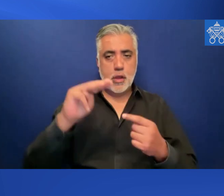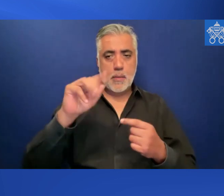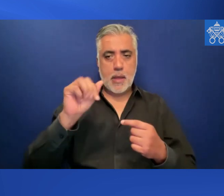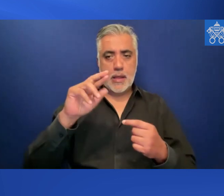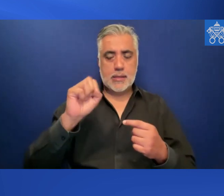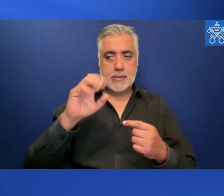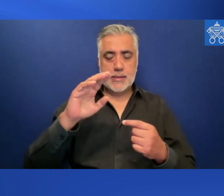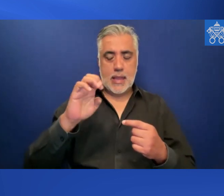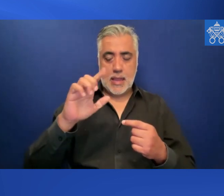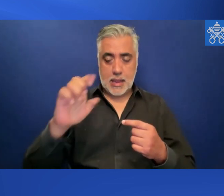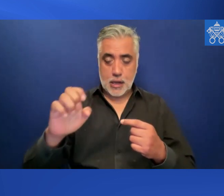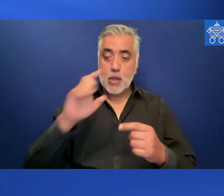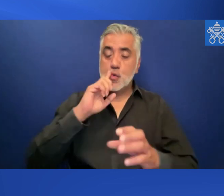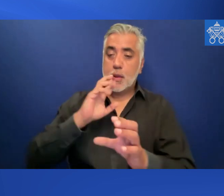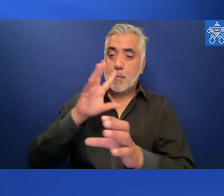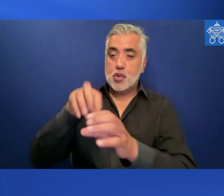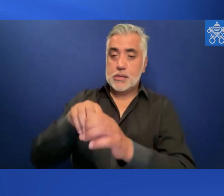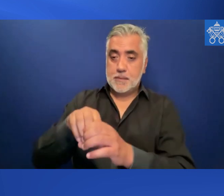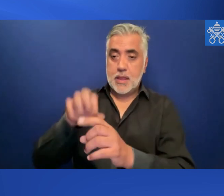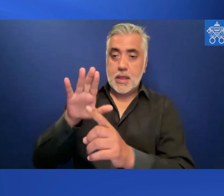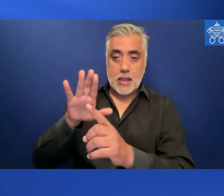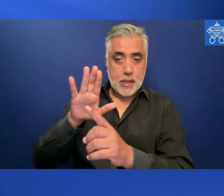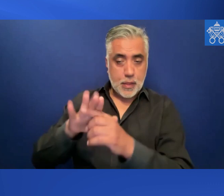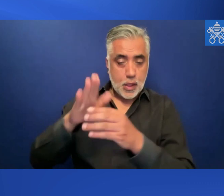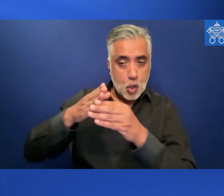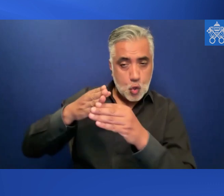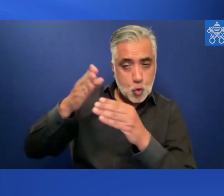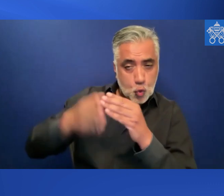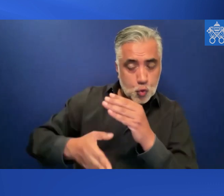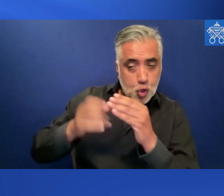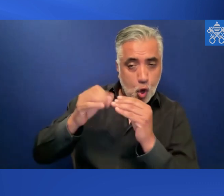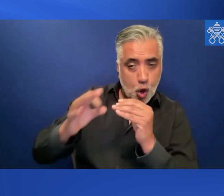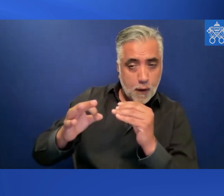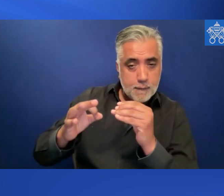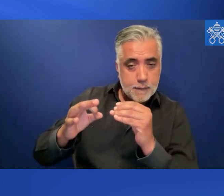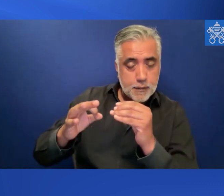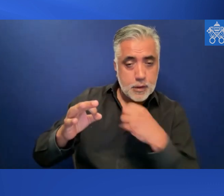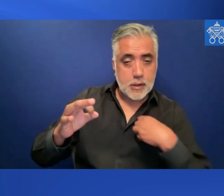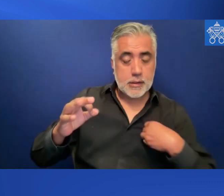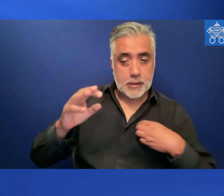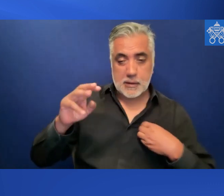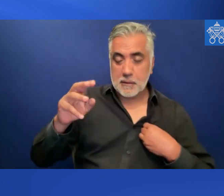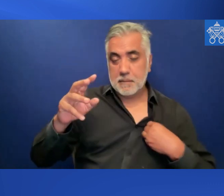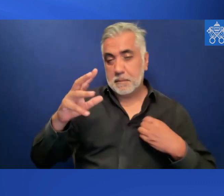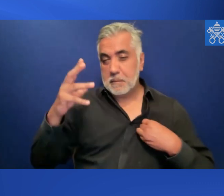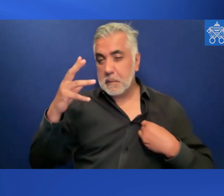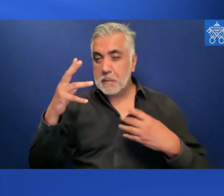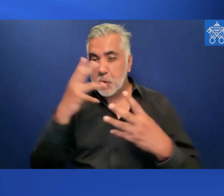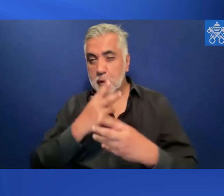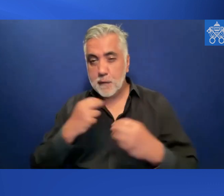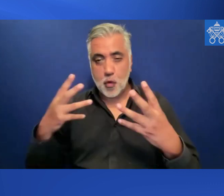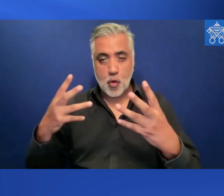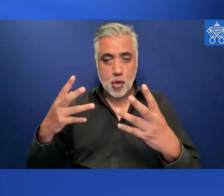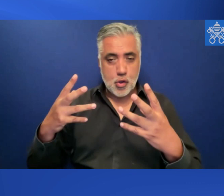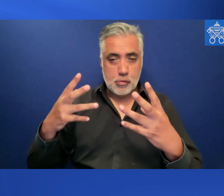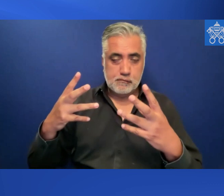to Marseille to participate in the conclusion of Les Rencontres Méditerranéennes, which is